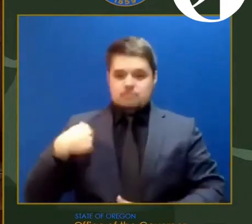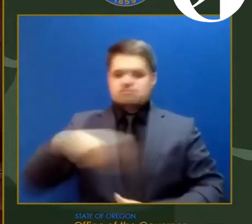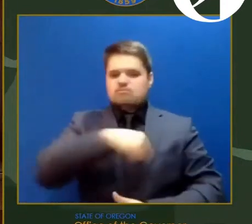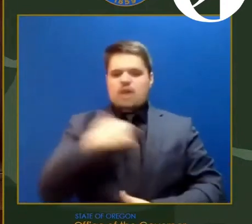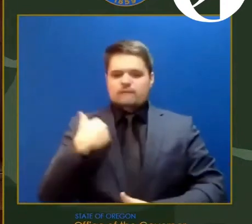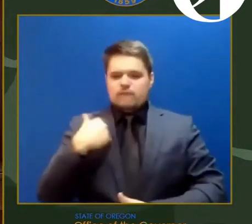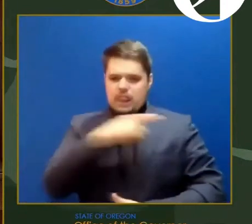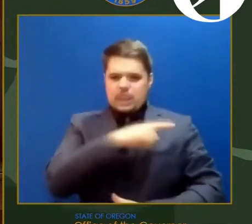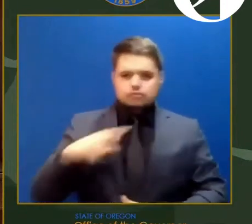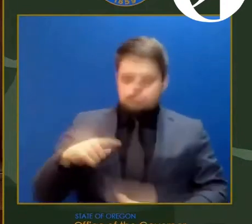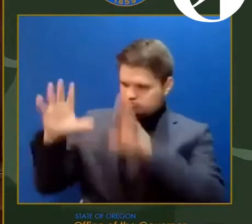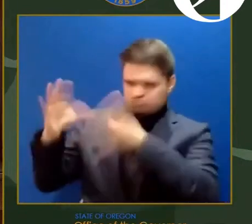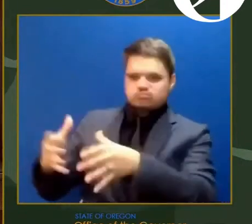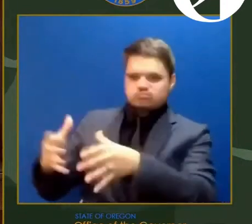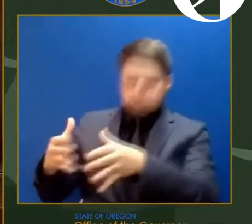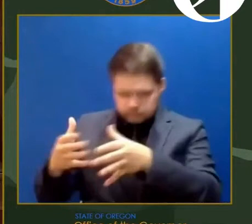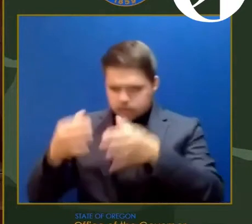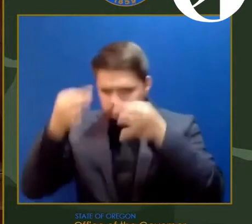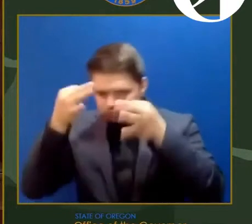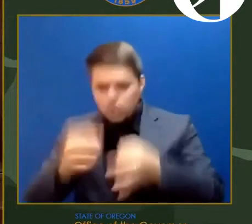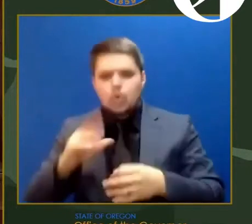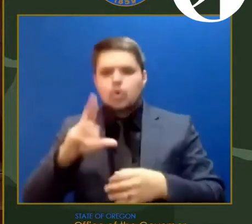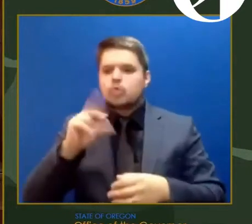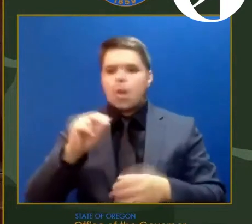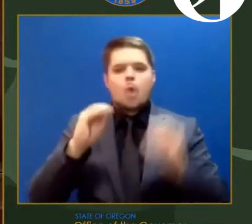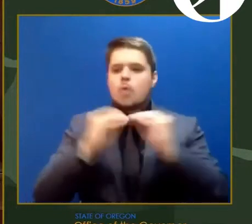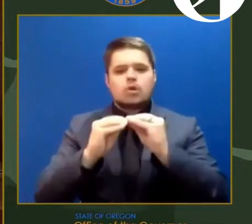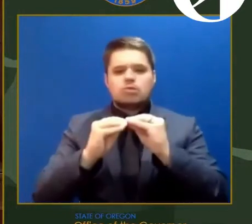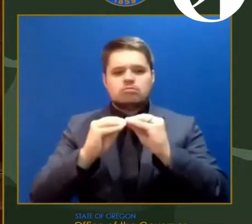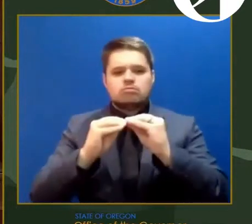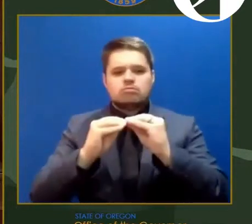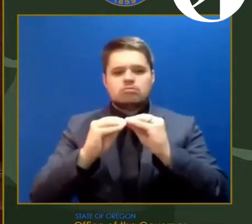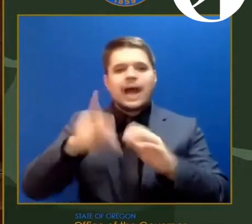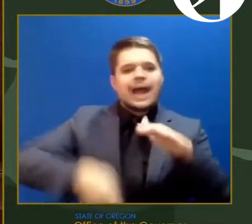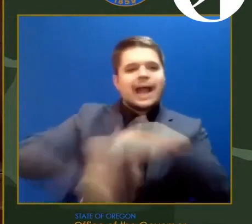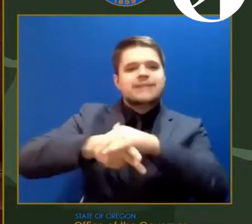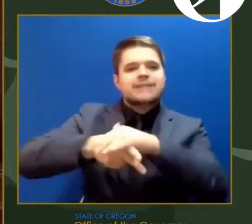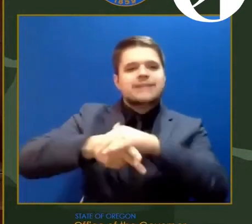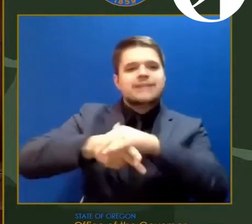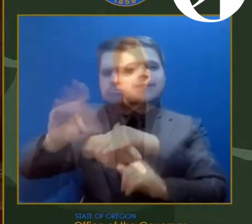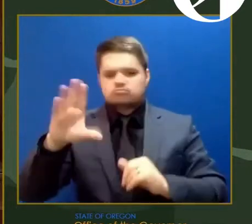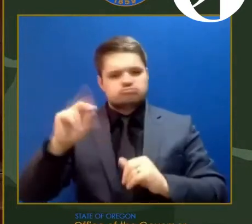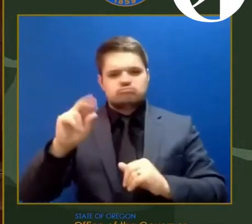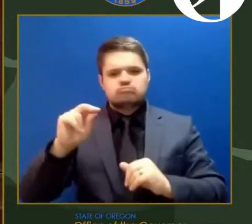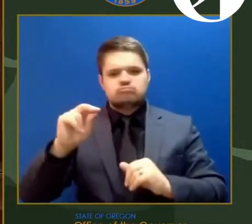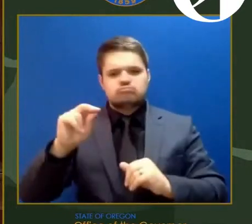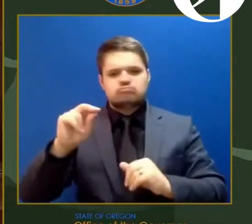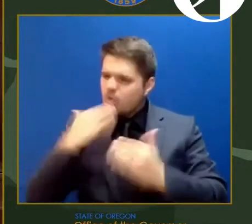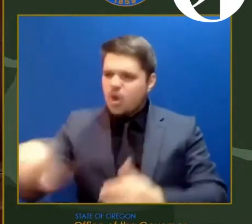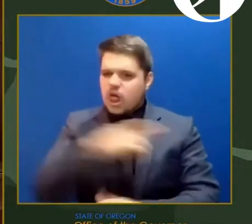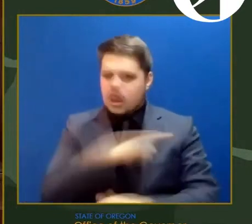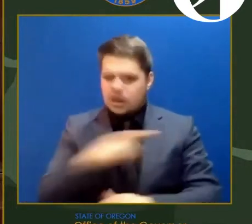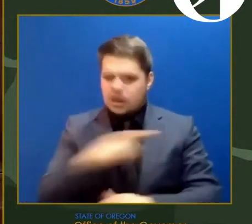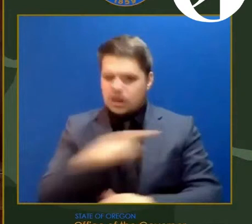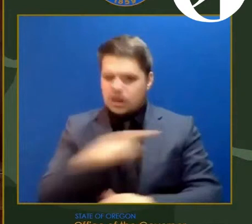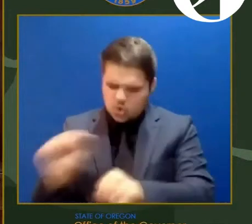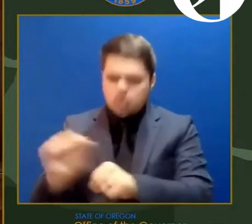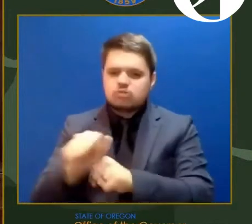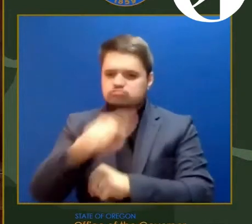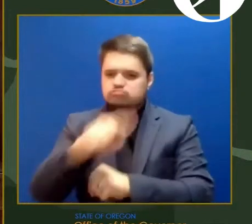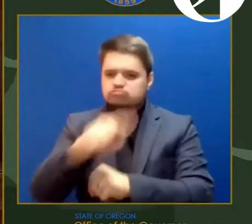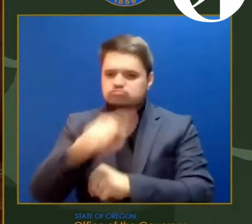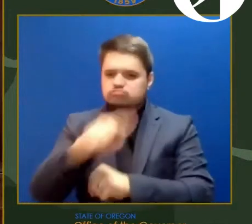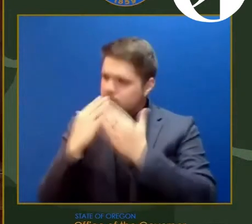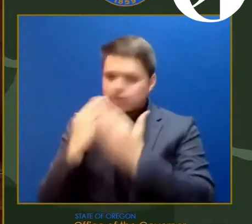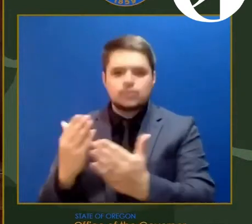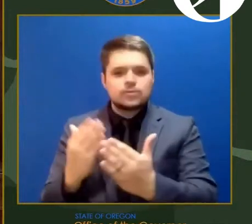happen. Thanks to Speaker Kotek and President Courtney for their leadership. And late in the year, Congress